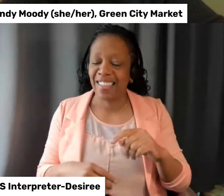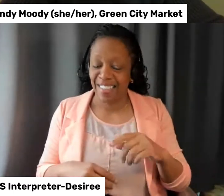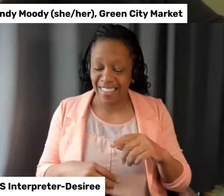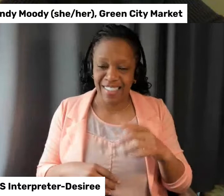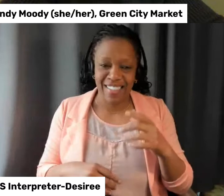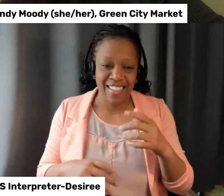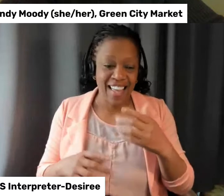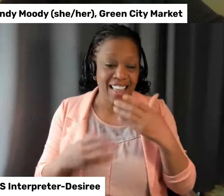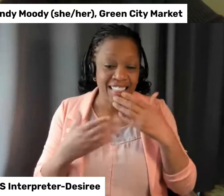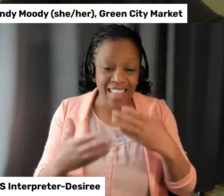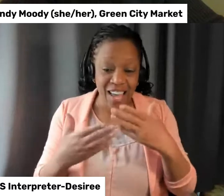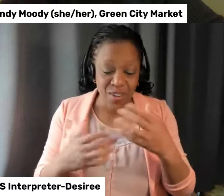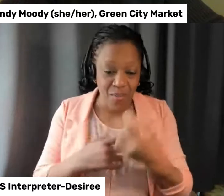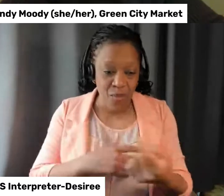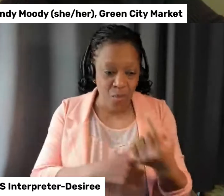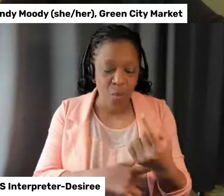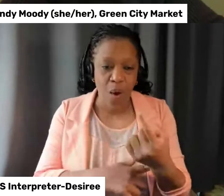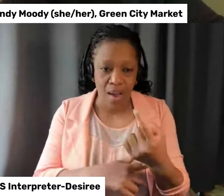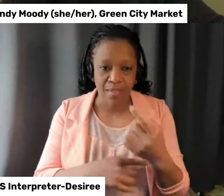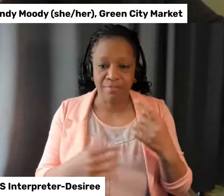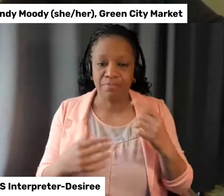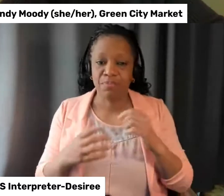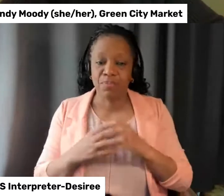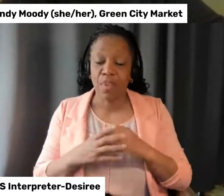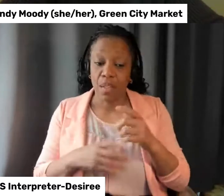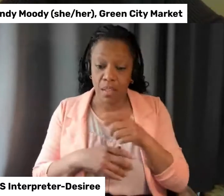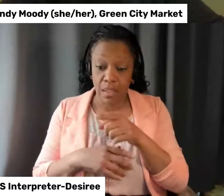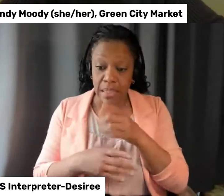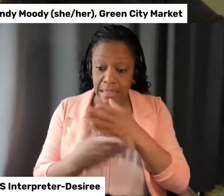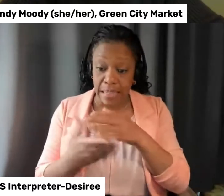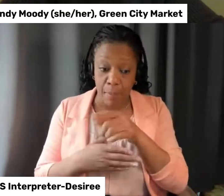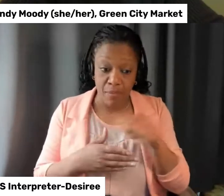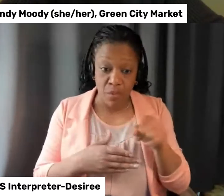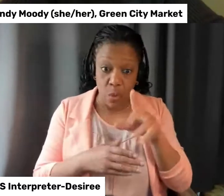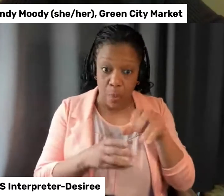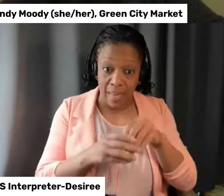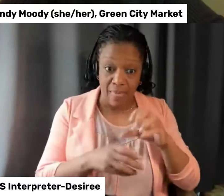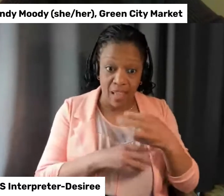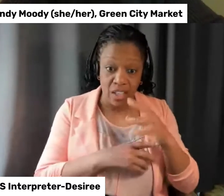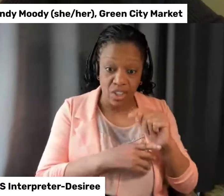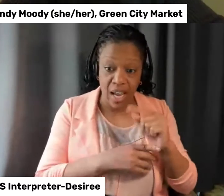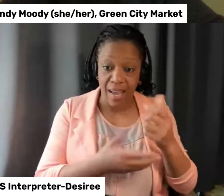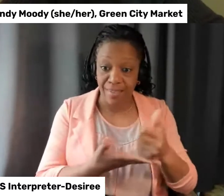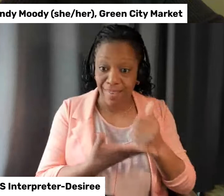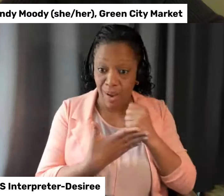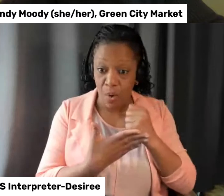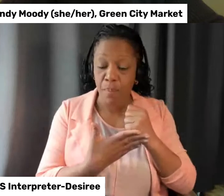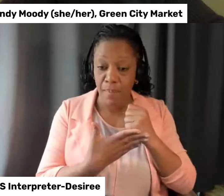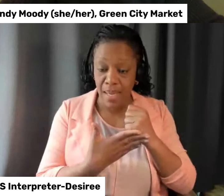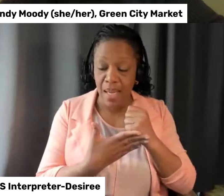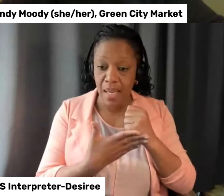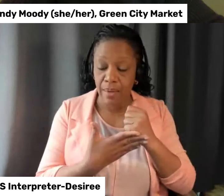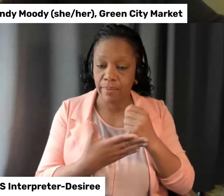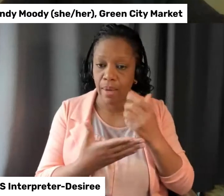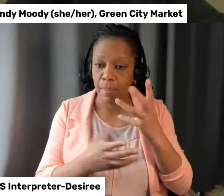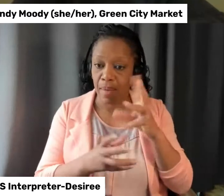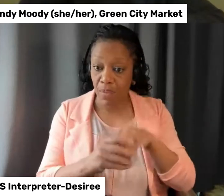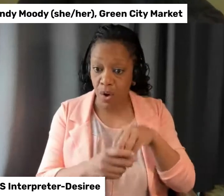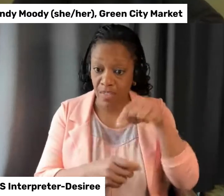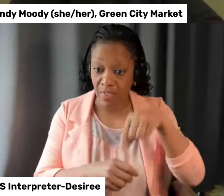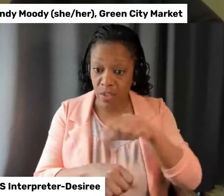you all helped bring me to this work. I'm a social worker by my professional